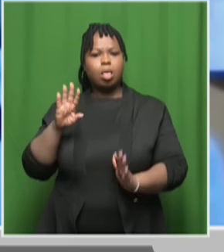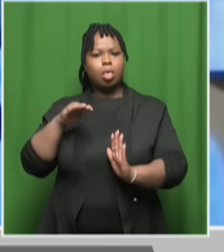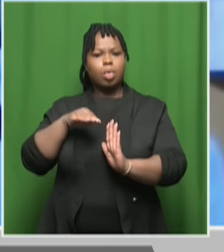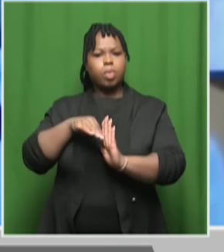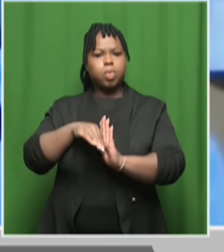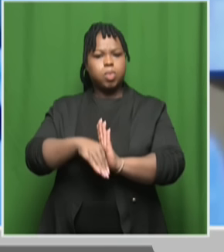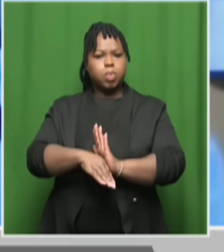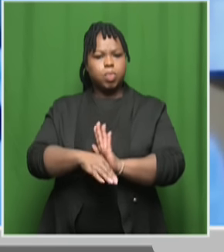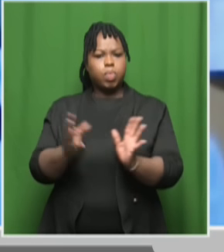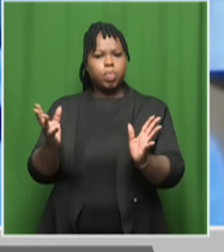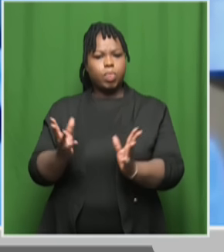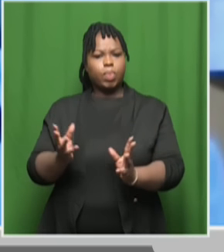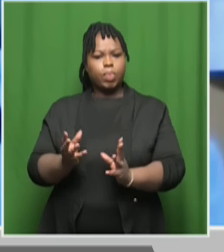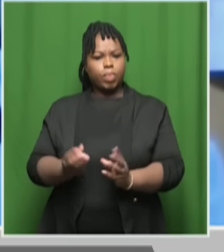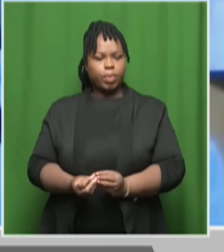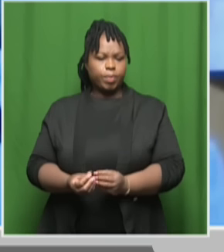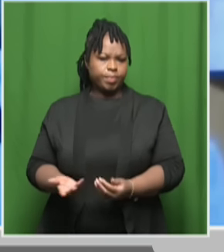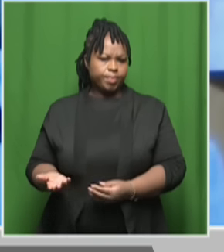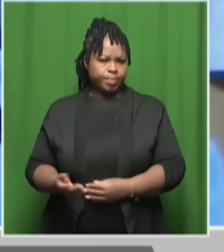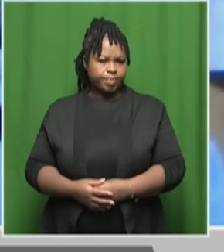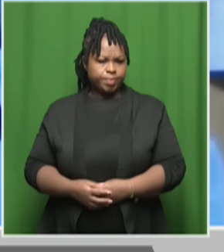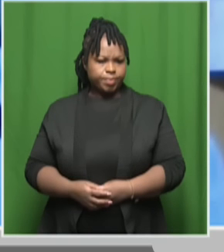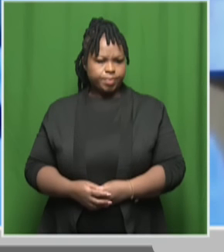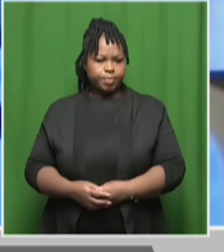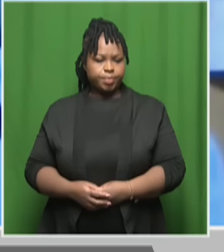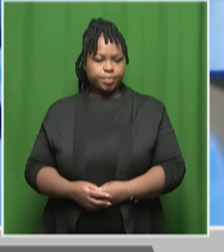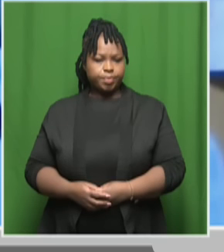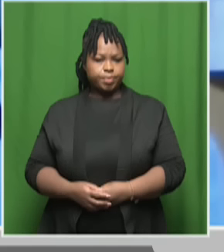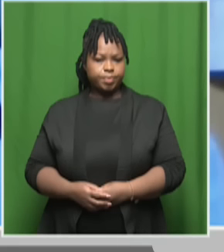resource that you obviously don't have at the moment?